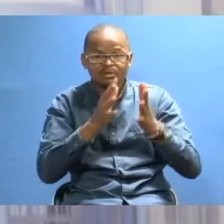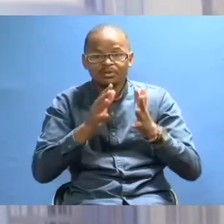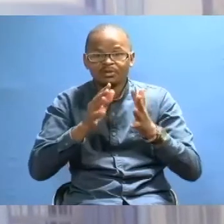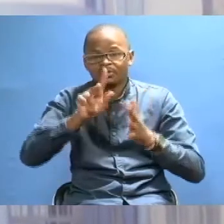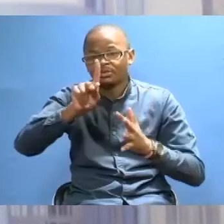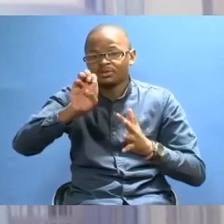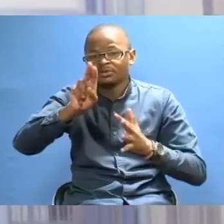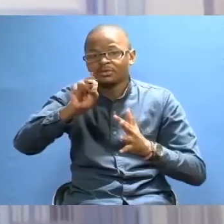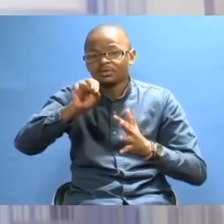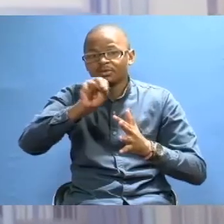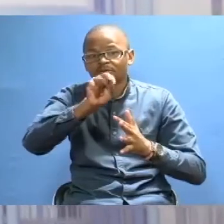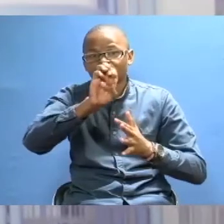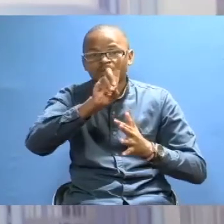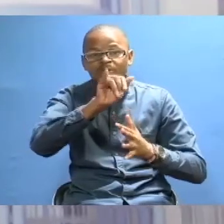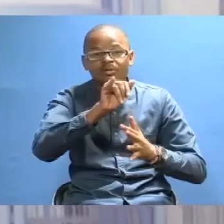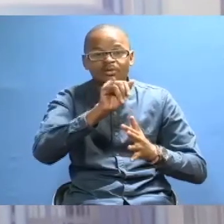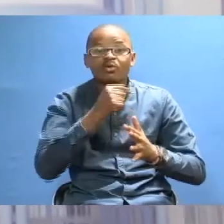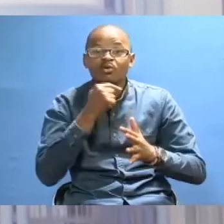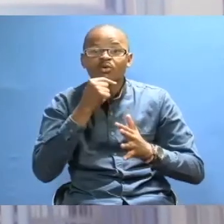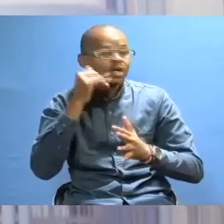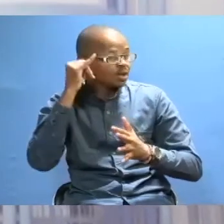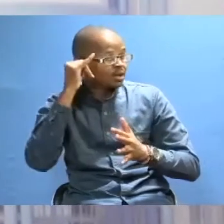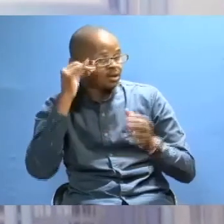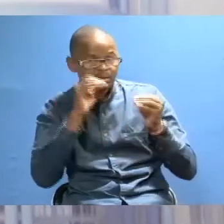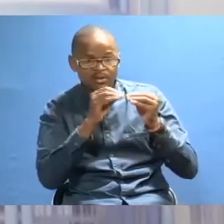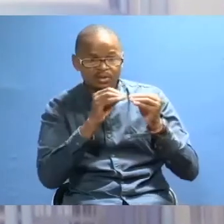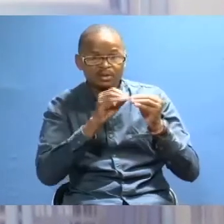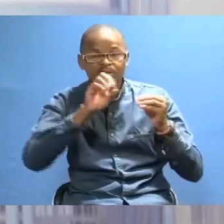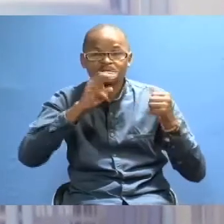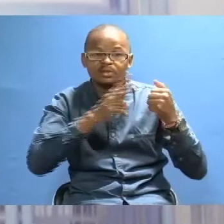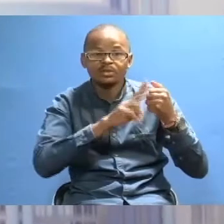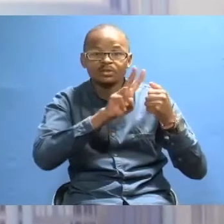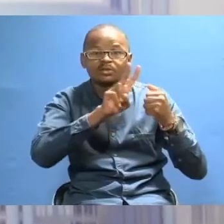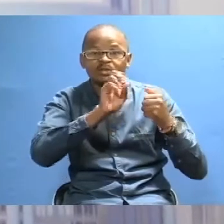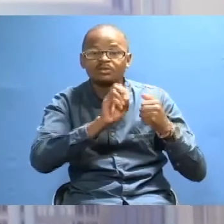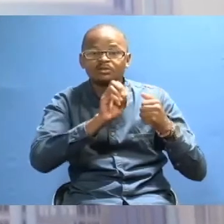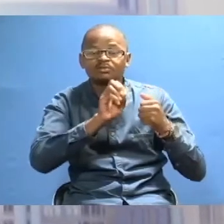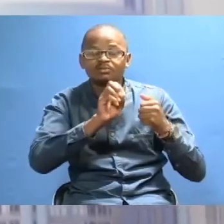is Mr. Kennedy Sika, whose mobile number is